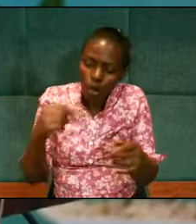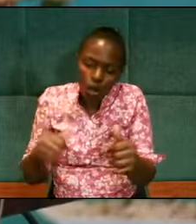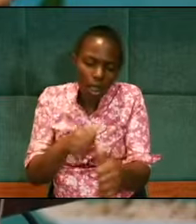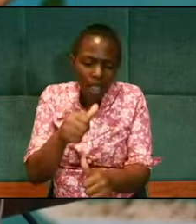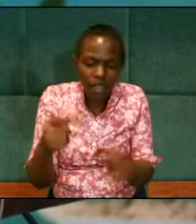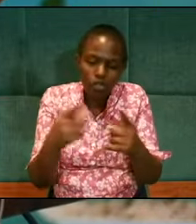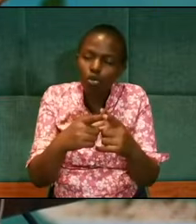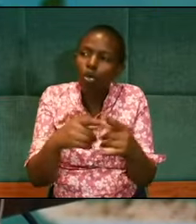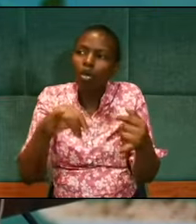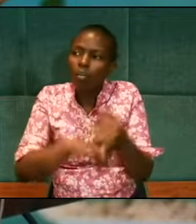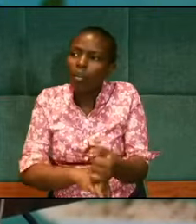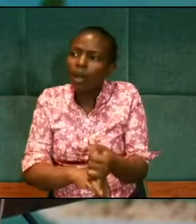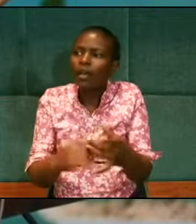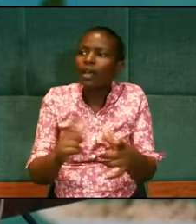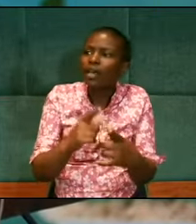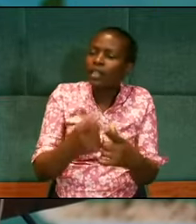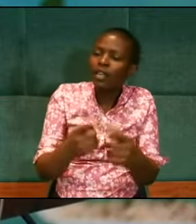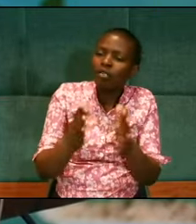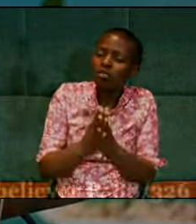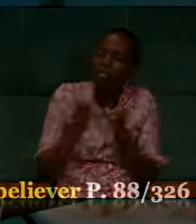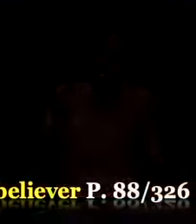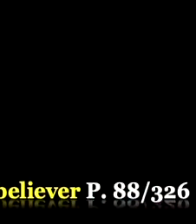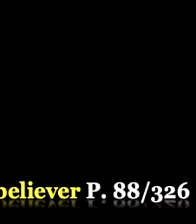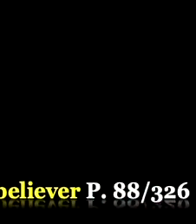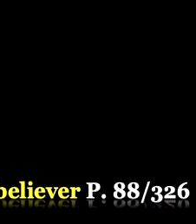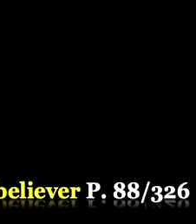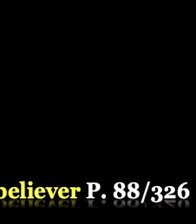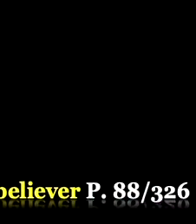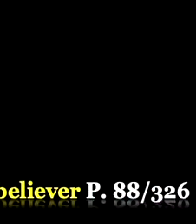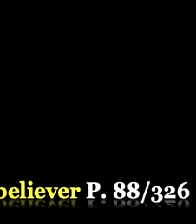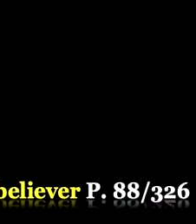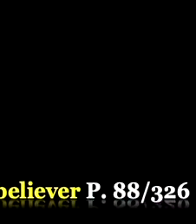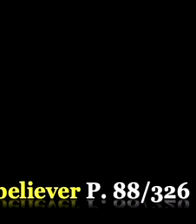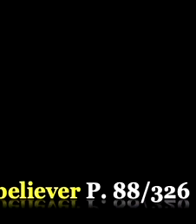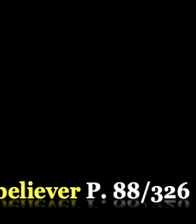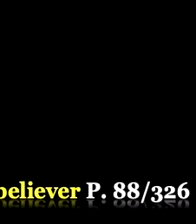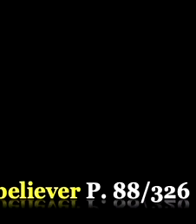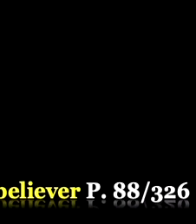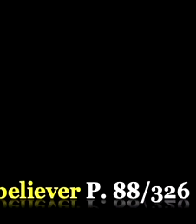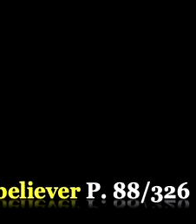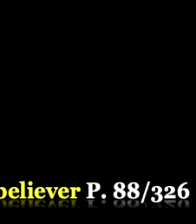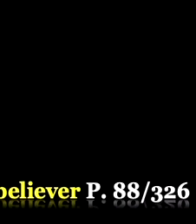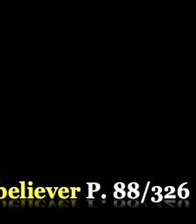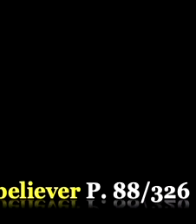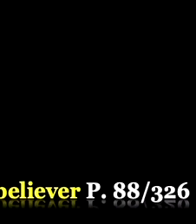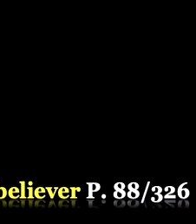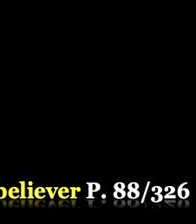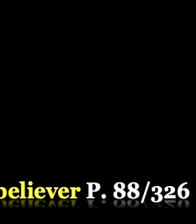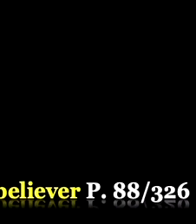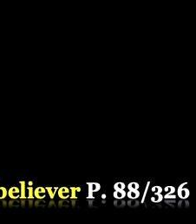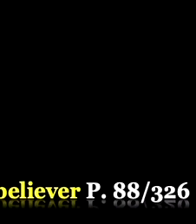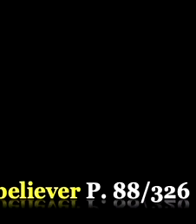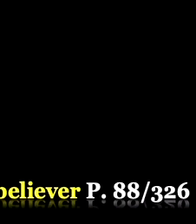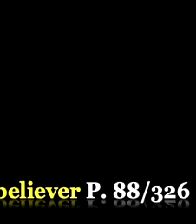an astonishing, alarming indifference to the teachings of God's word in regard to marriage of Christians with